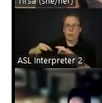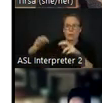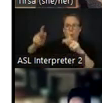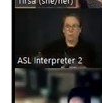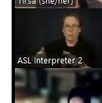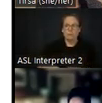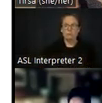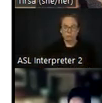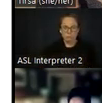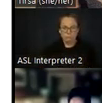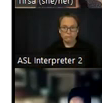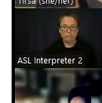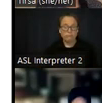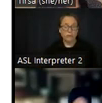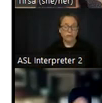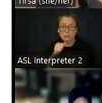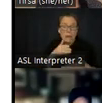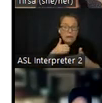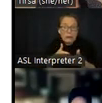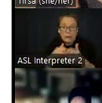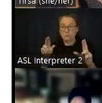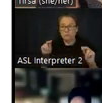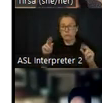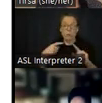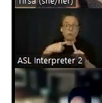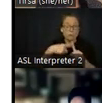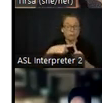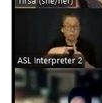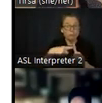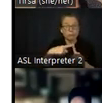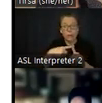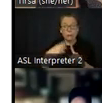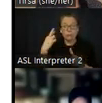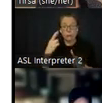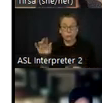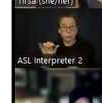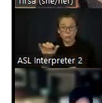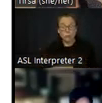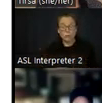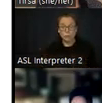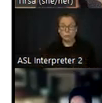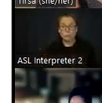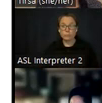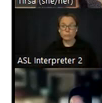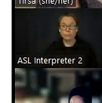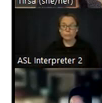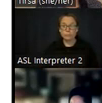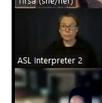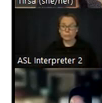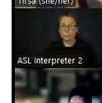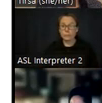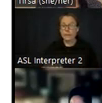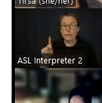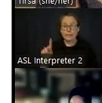argument against alternates, by the way, because there's upsides to having them versus not as well. So, Commissioner